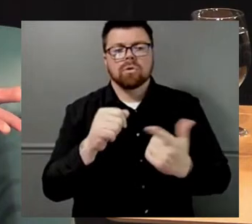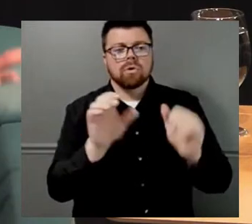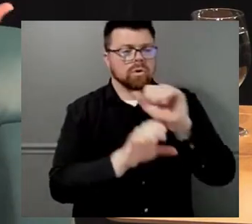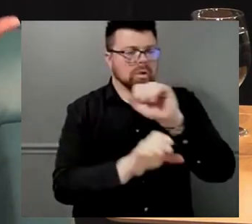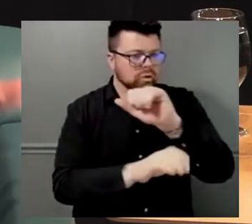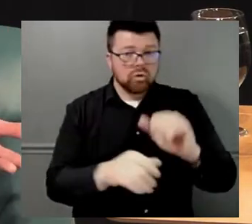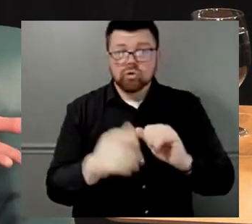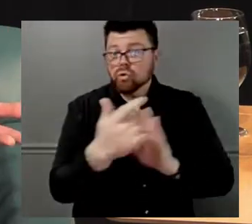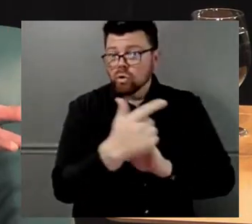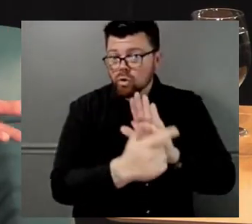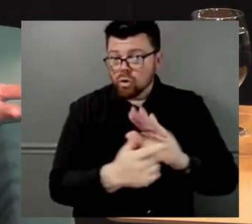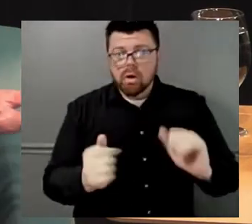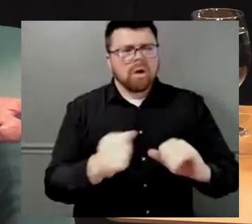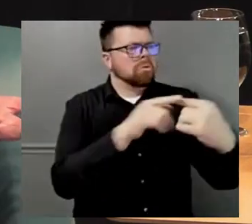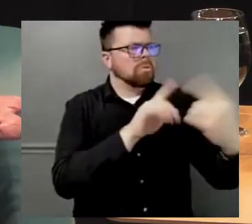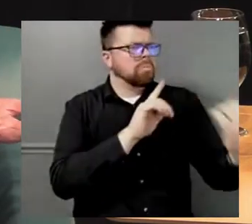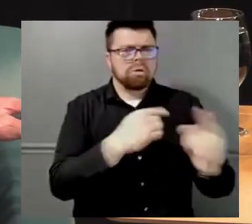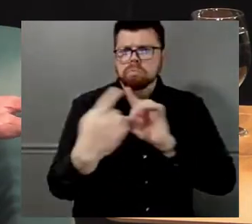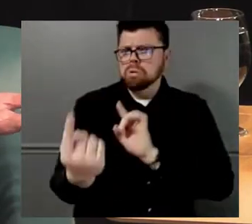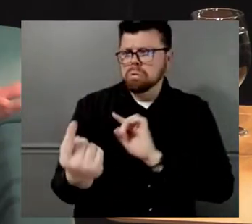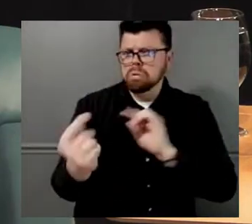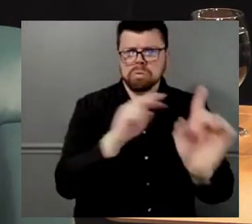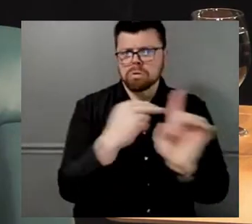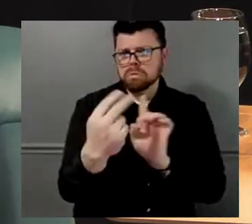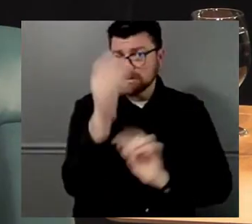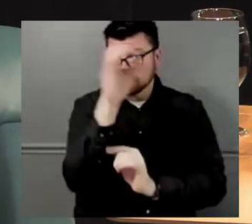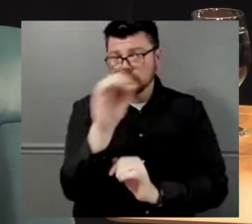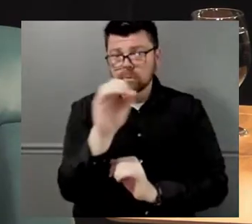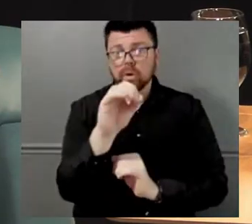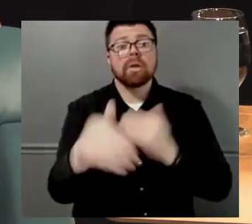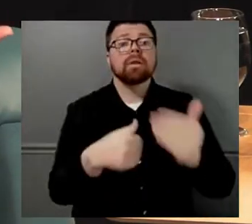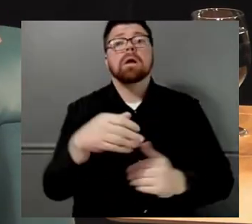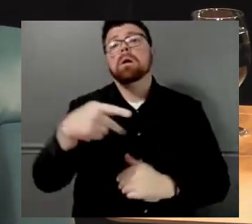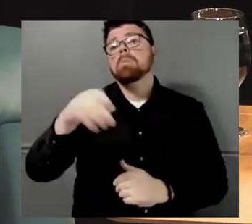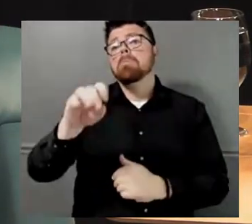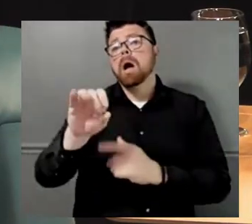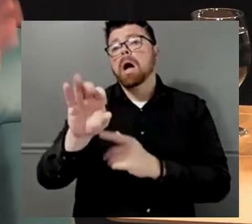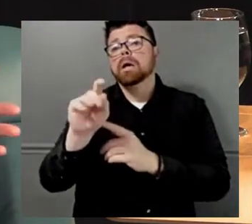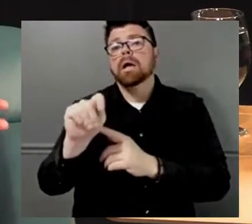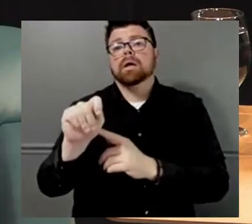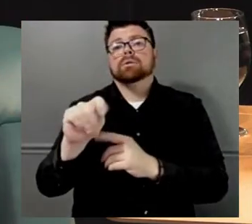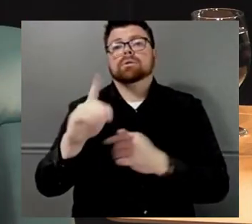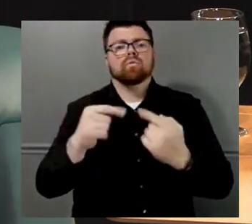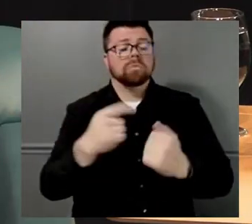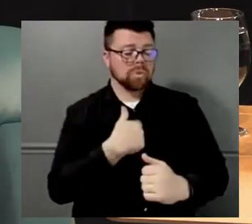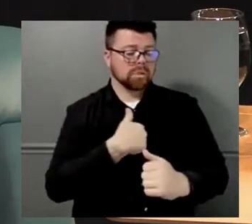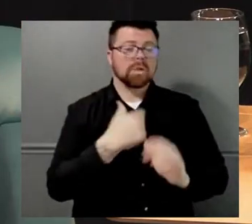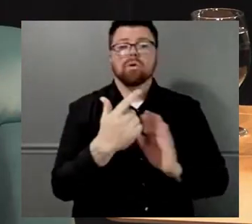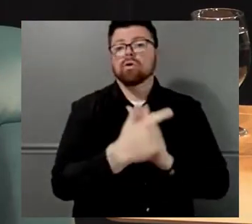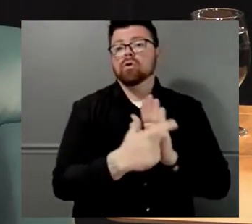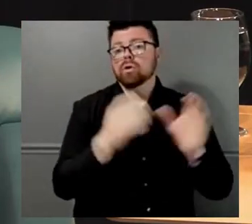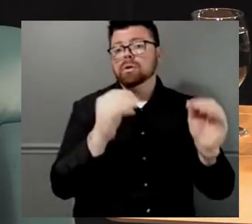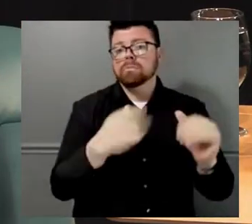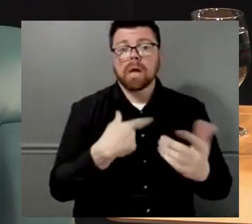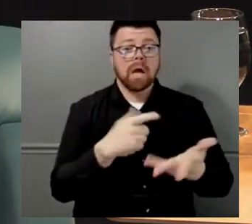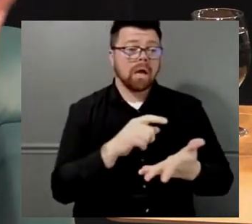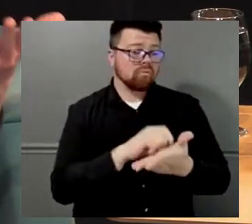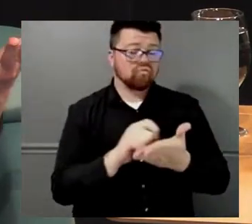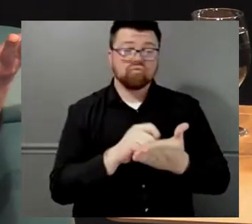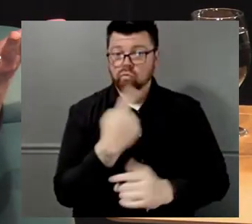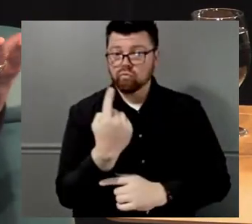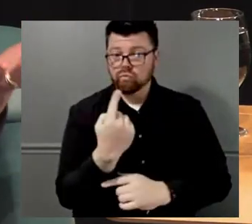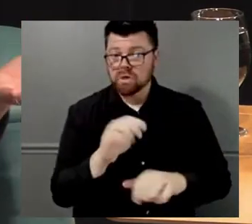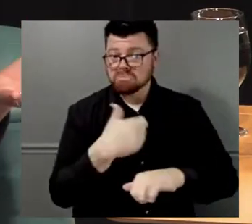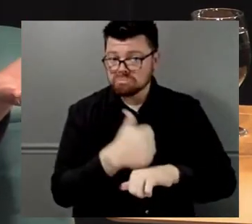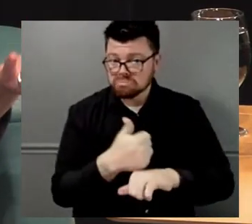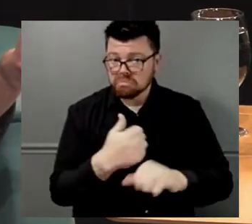viewpoints. So it gives, you can listen to it in a podcast. When I was a law professor, I wrote one of them. They have, you know,